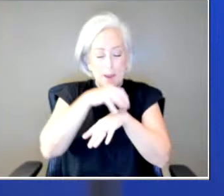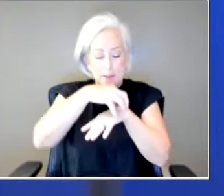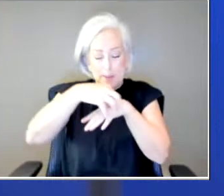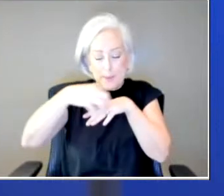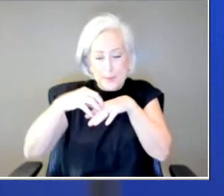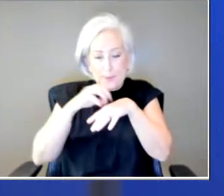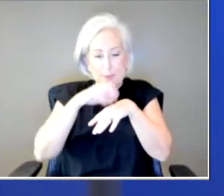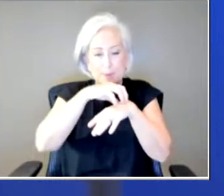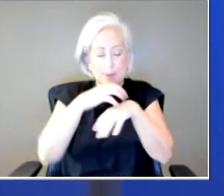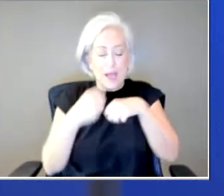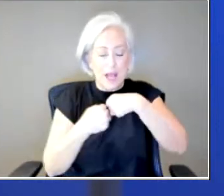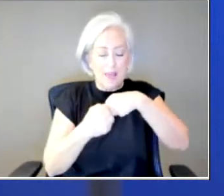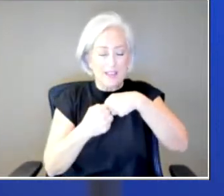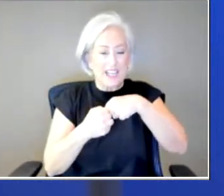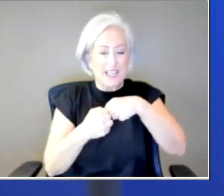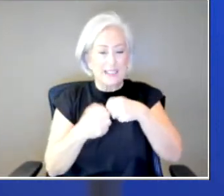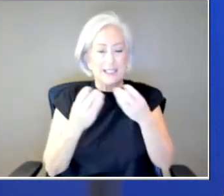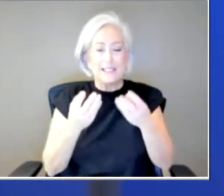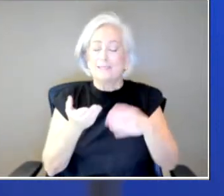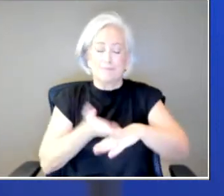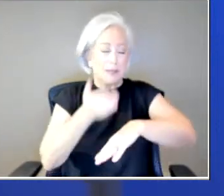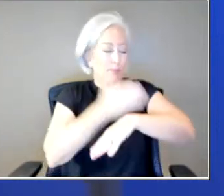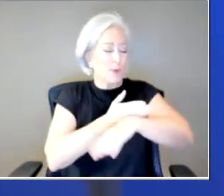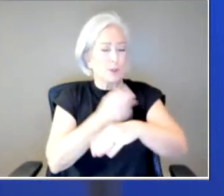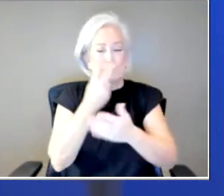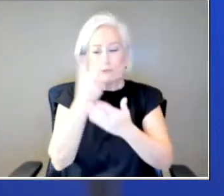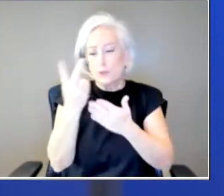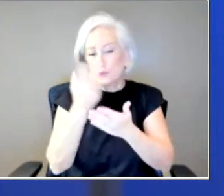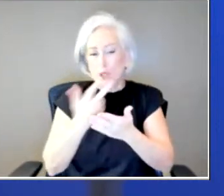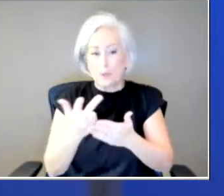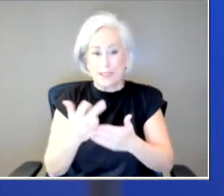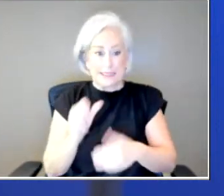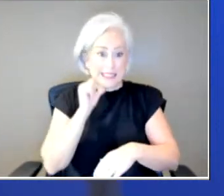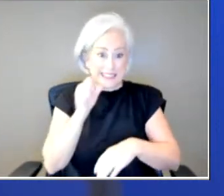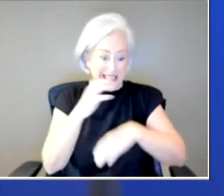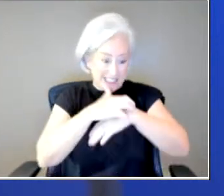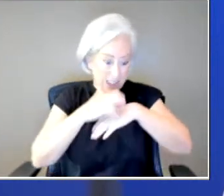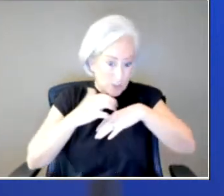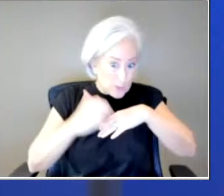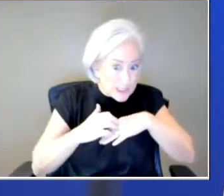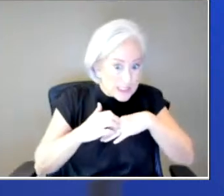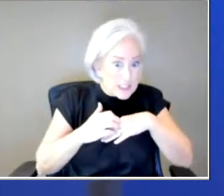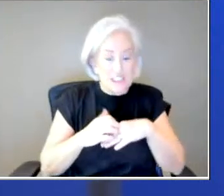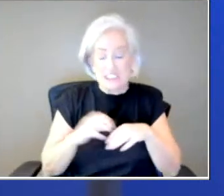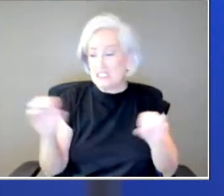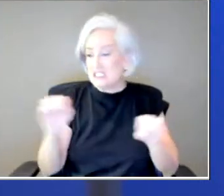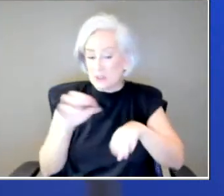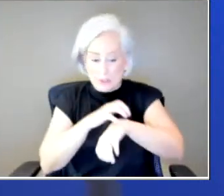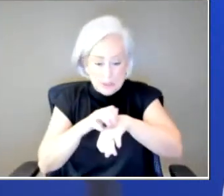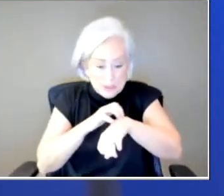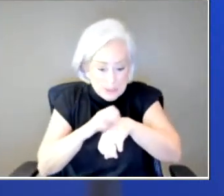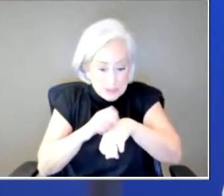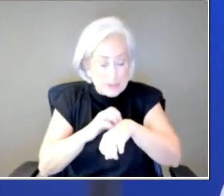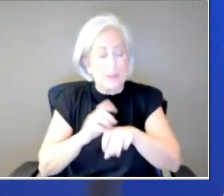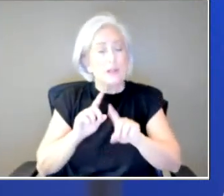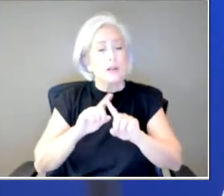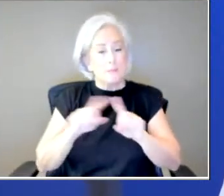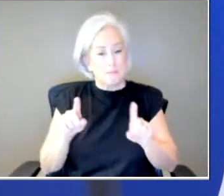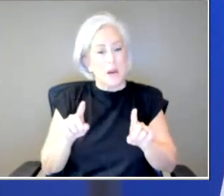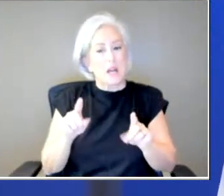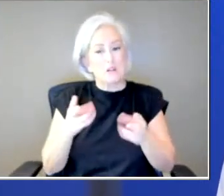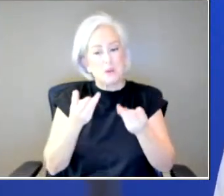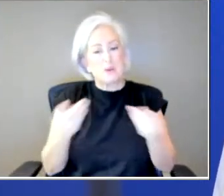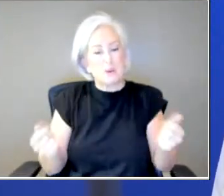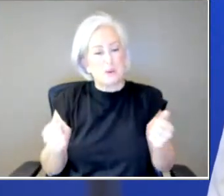self-limited. It gets better on its own within a couple weeks. It doesn't hurt, it doesn't itch. It just looks a little funny for a couple weeks. So in that way, it's very, very low risk. As far as high